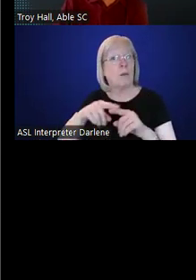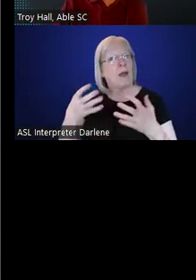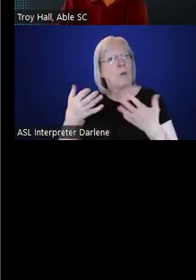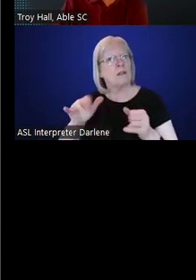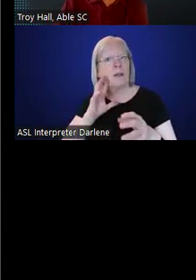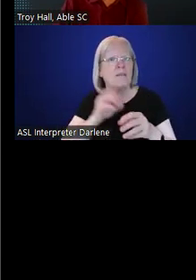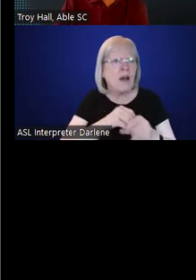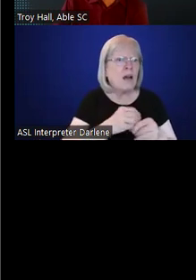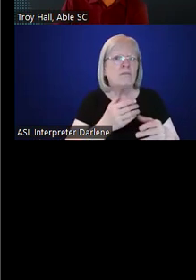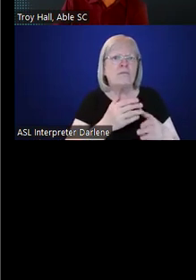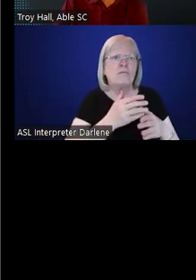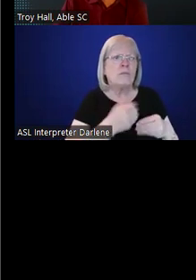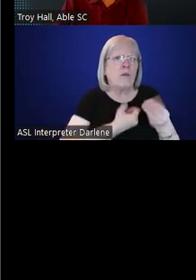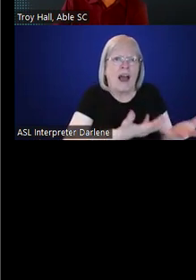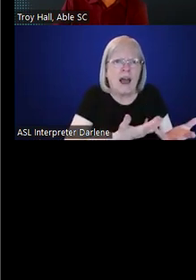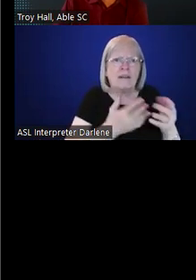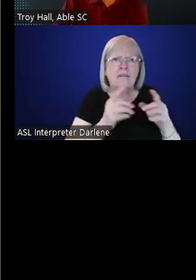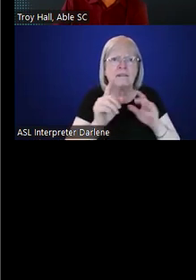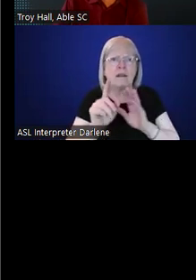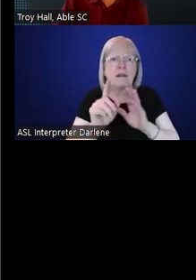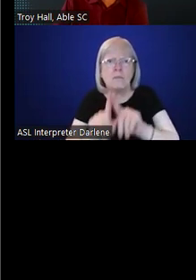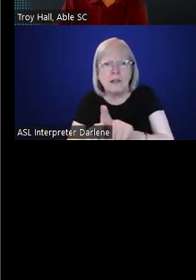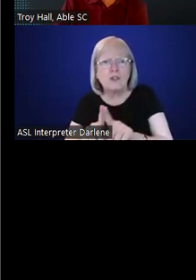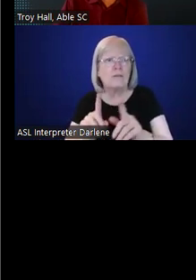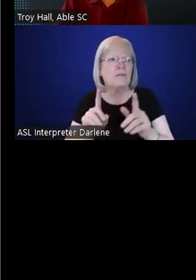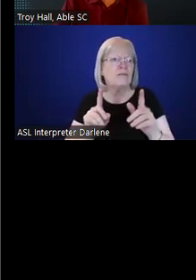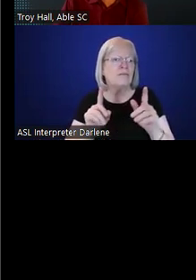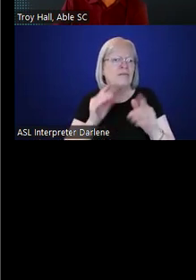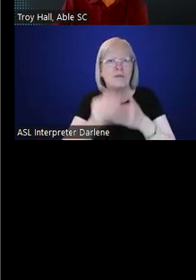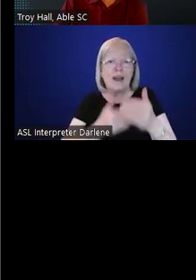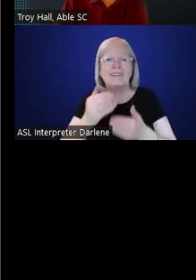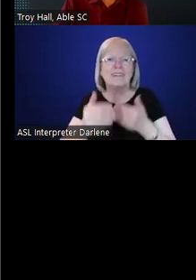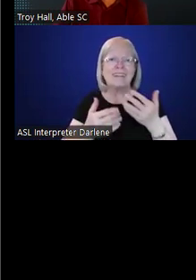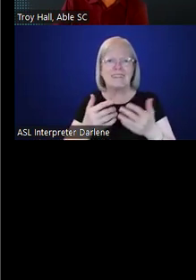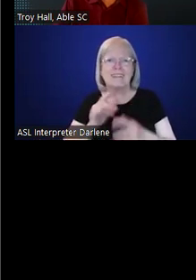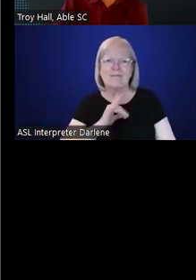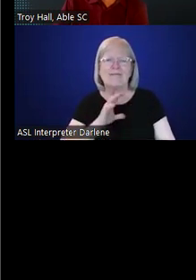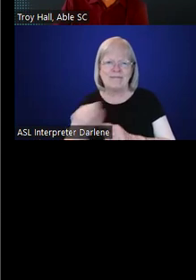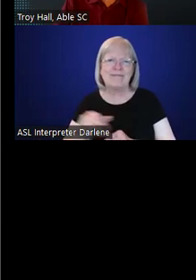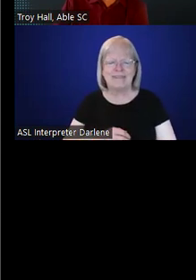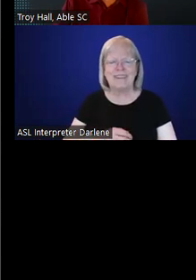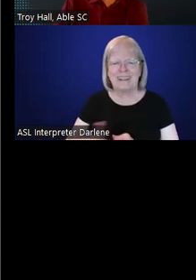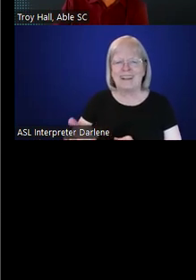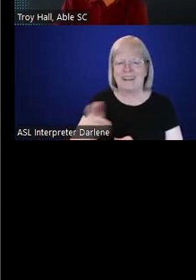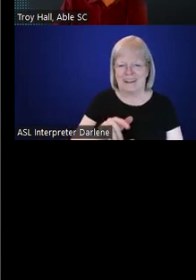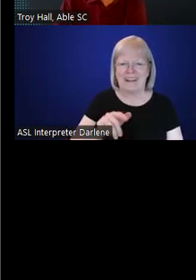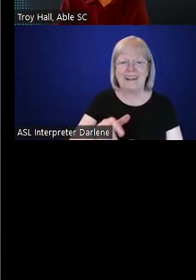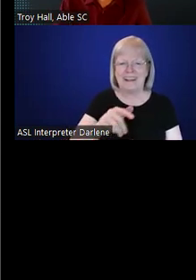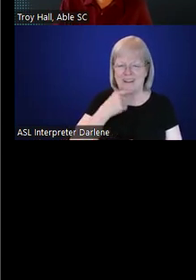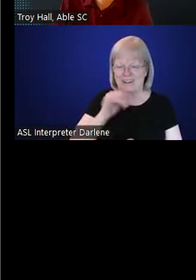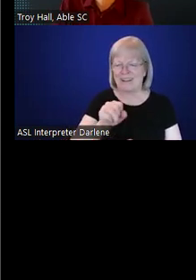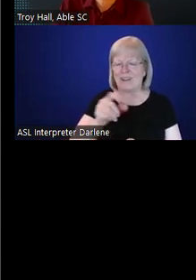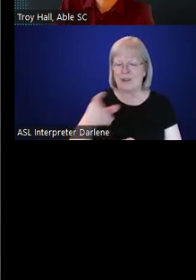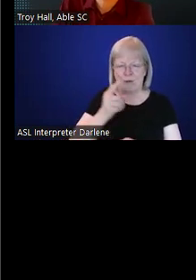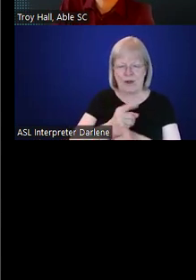that mentorship process that has been developing. No, 100%. Thank you for bringing that up, Shemaine,